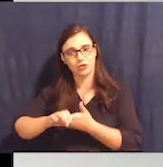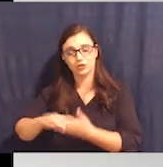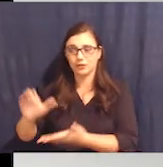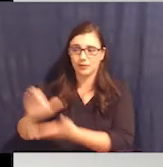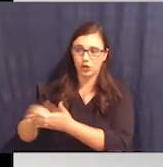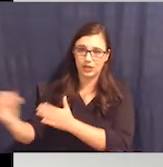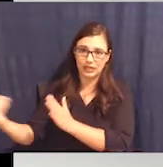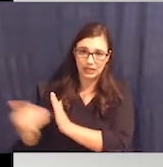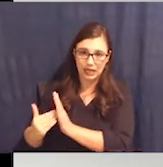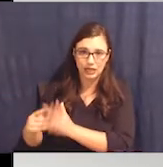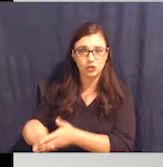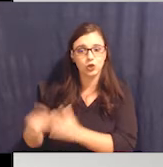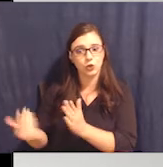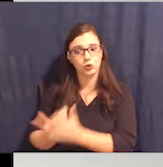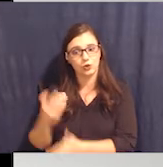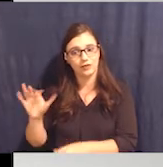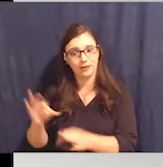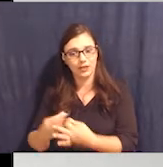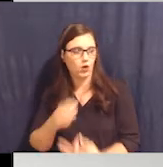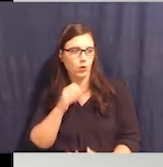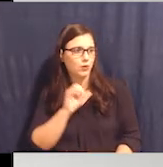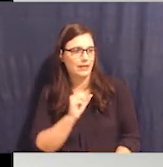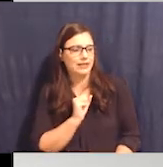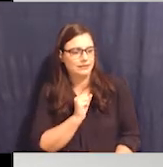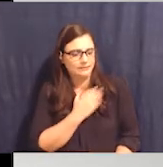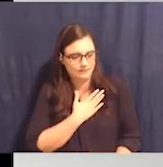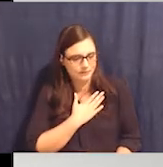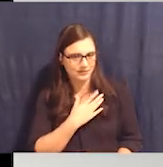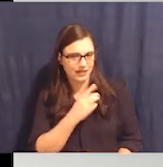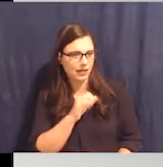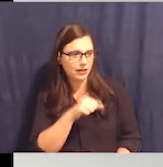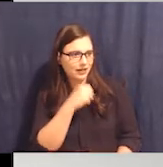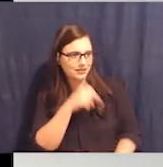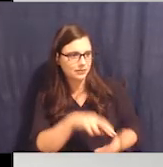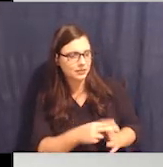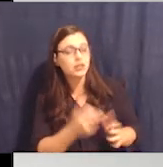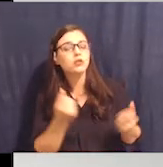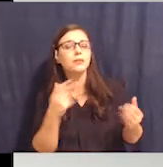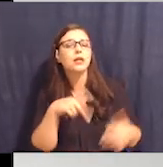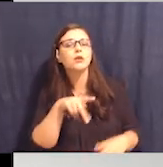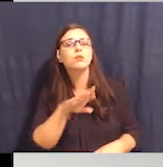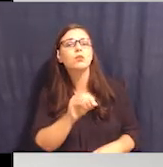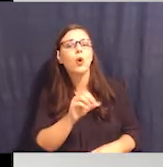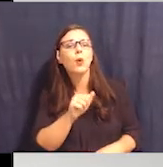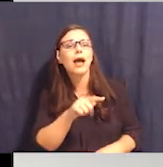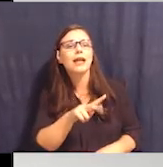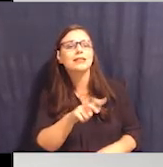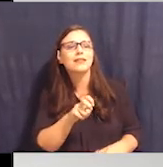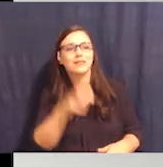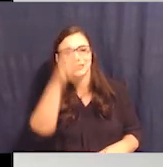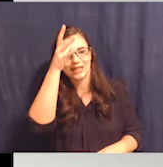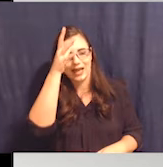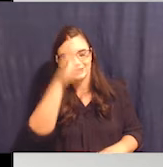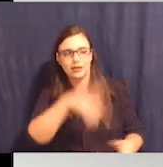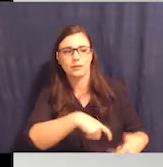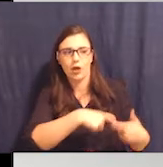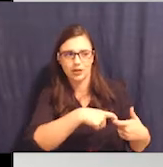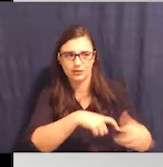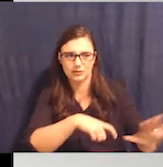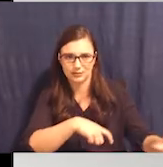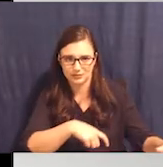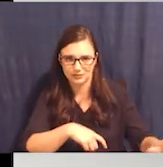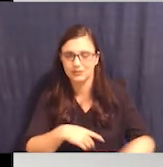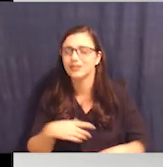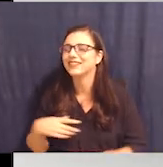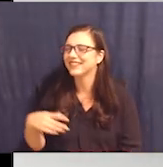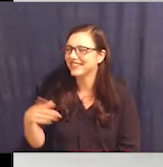away from the marriage, they get married again, they start a new family. Yeah, she doesn't mean this. There's plenty of proactive dads. Let me pause here for All a right,